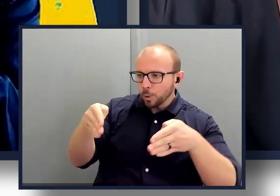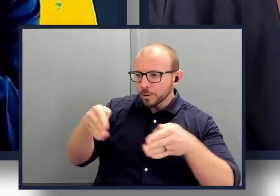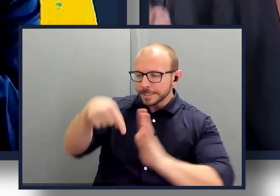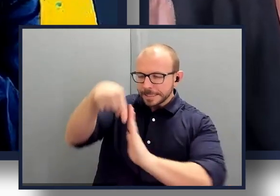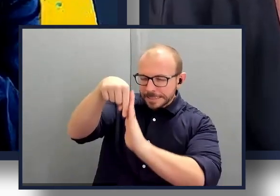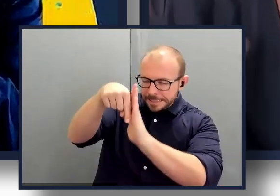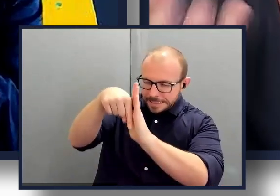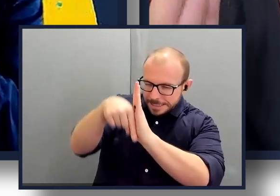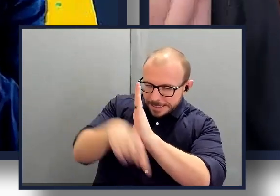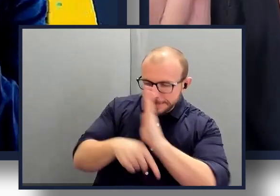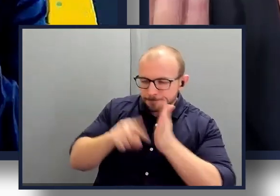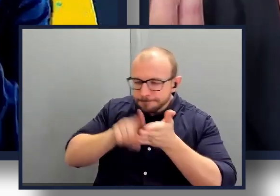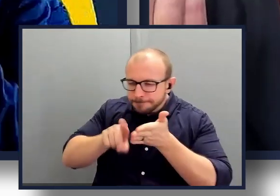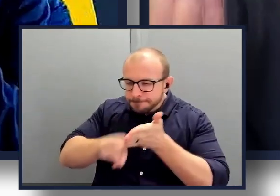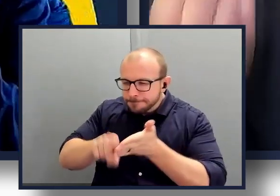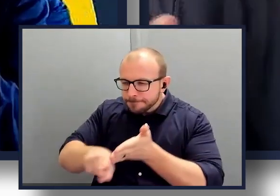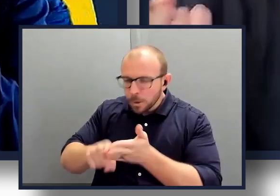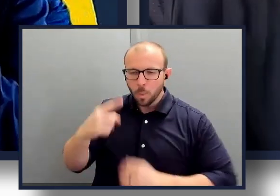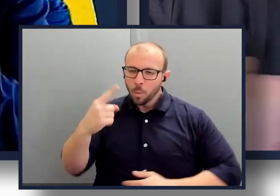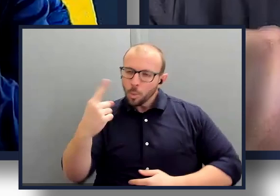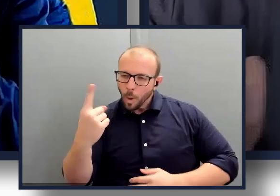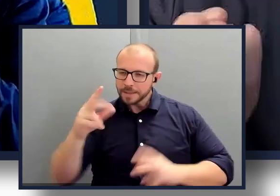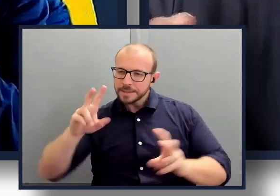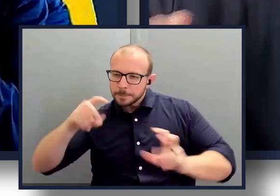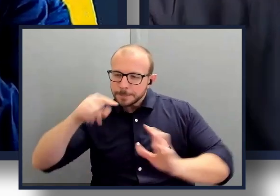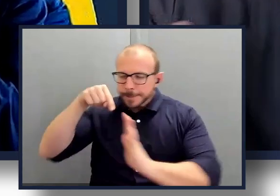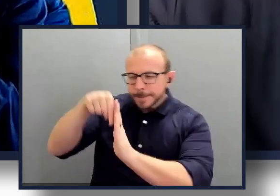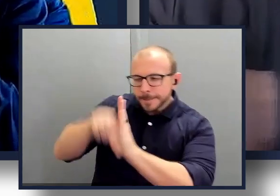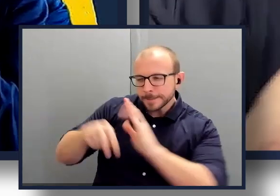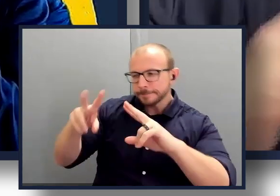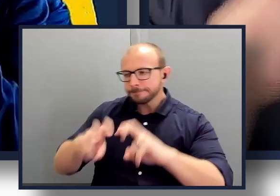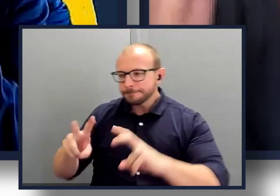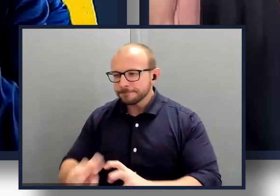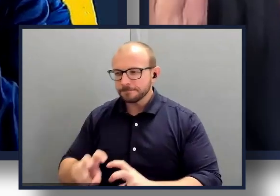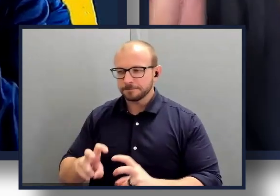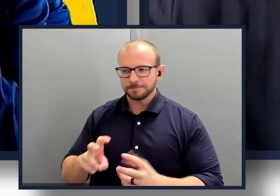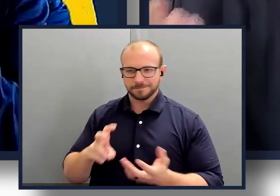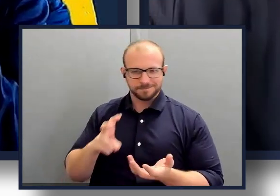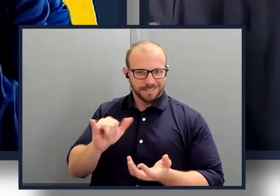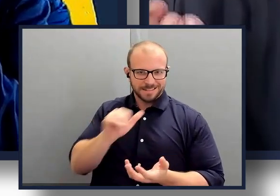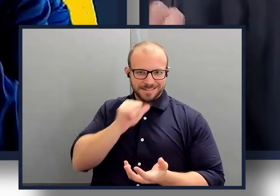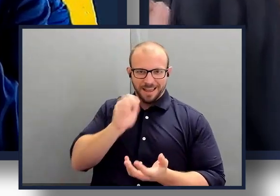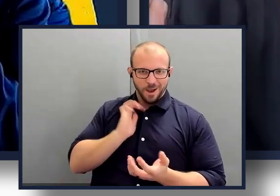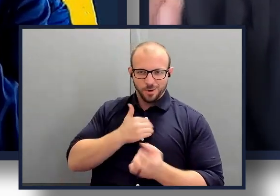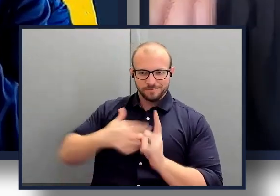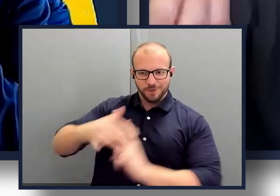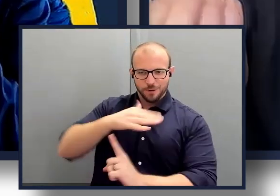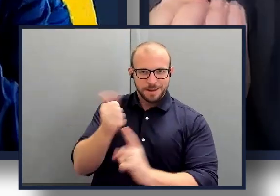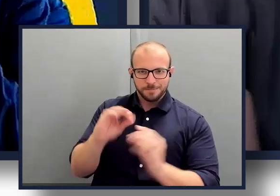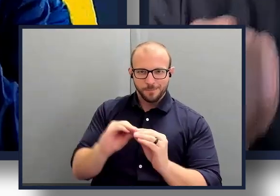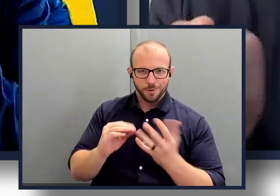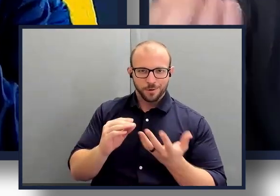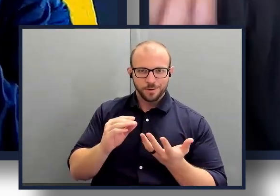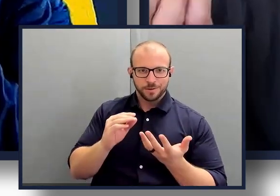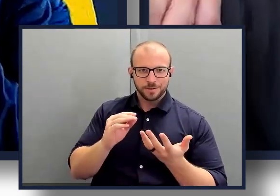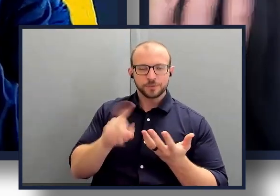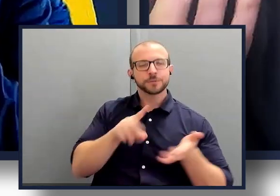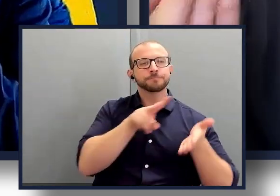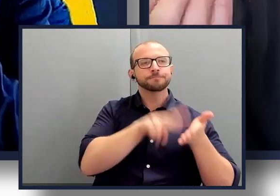into subjects and to analyze those facts and to try to be